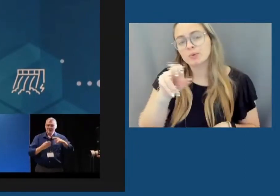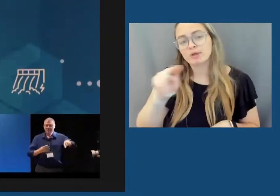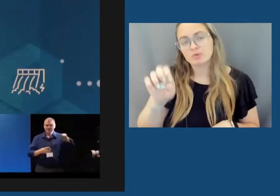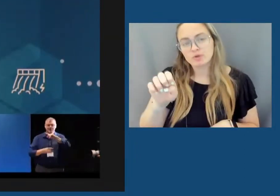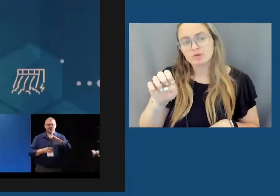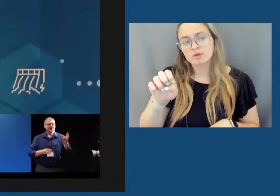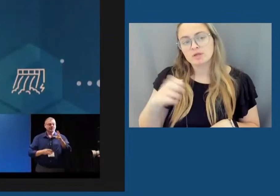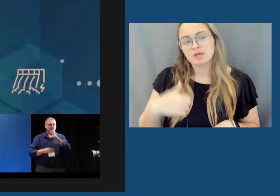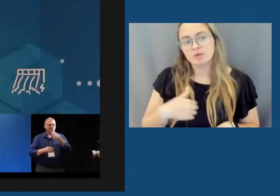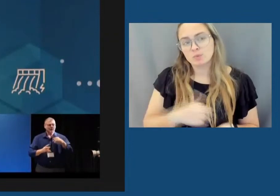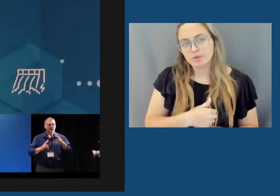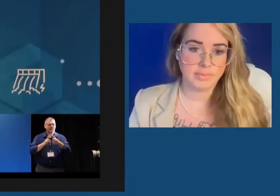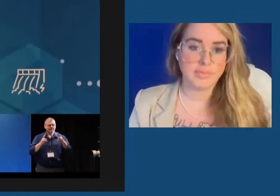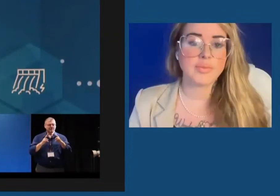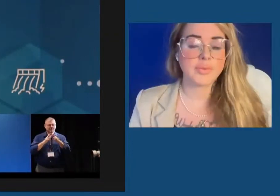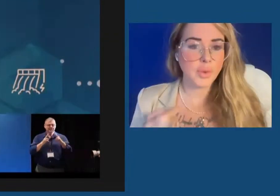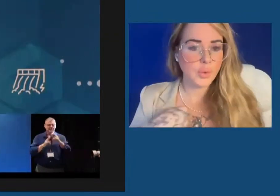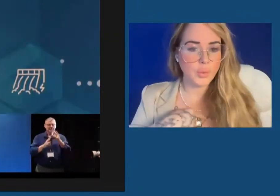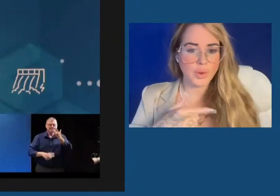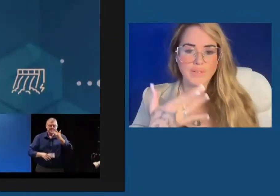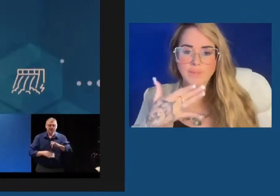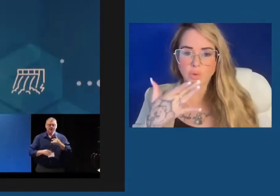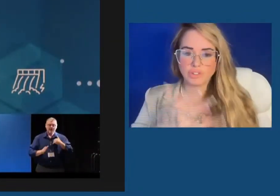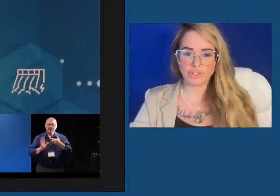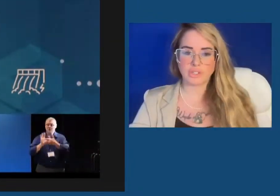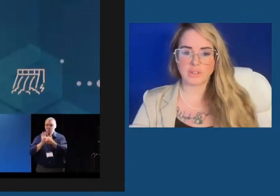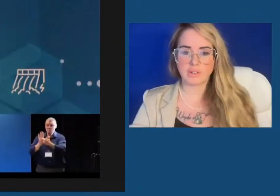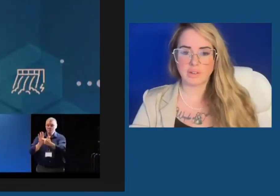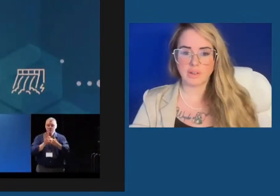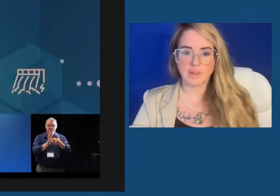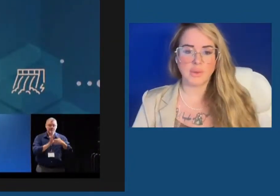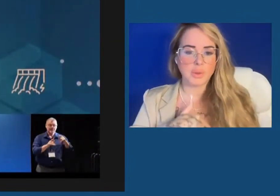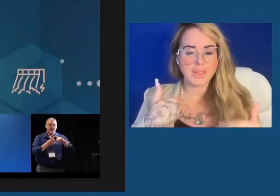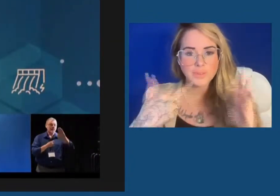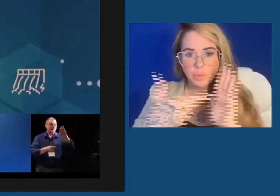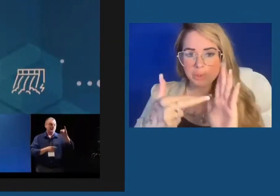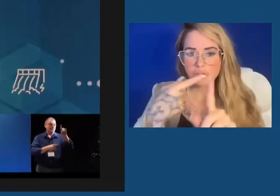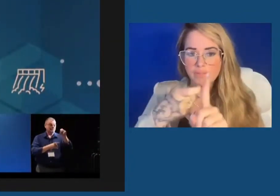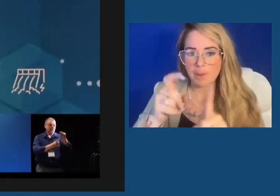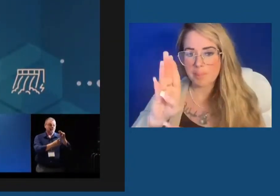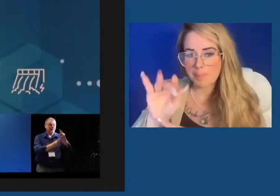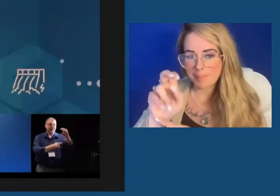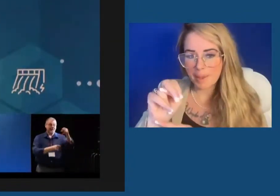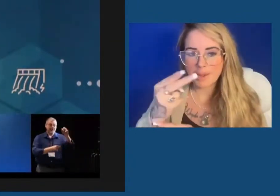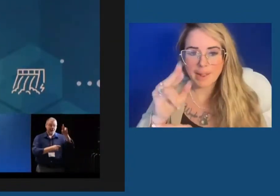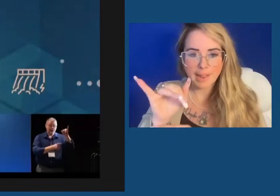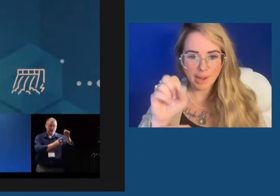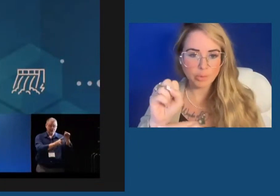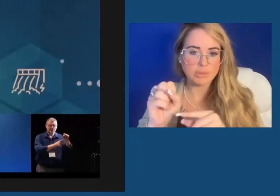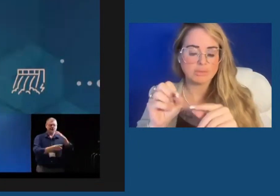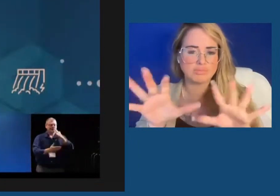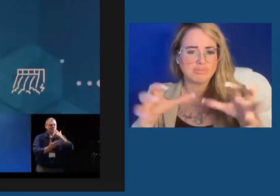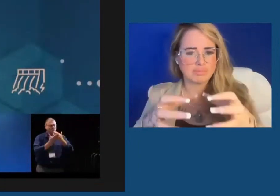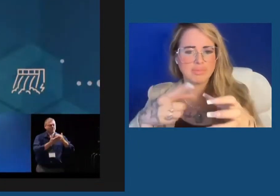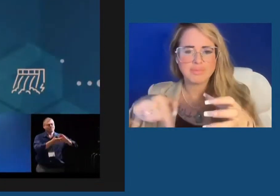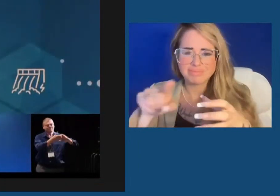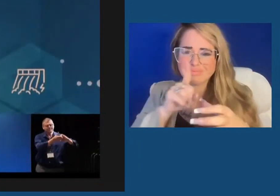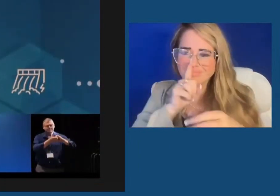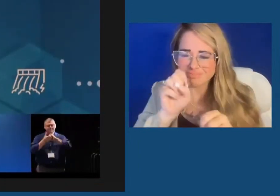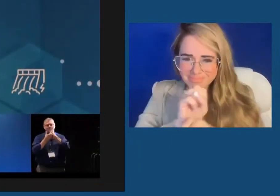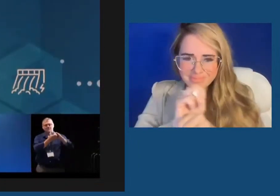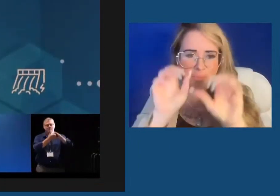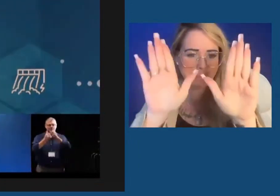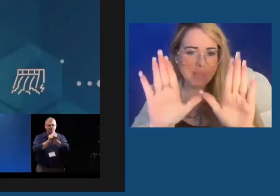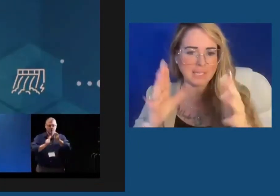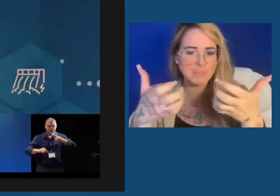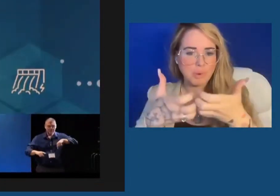are very fortunate to have representation from the Biden-Harris administration, who've been extraordinary partners of ours as we